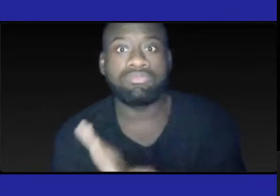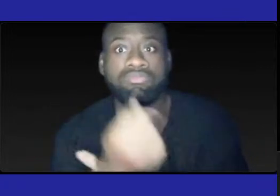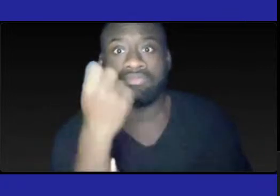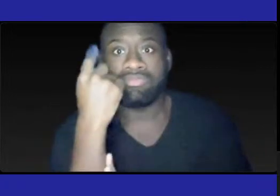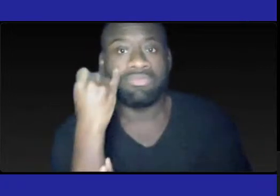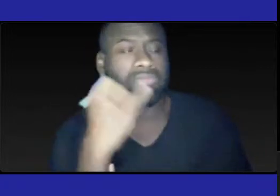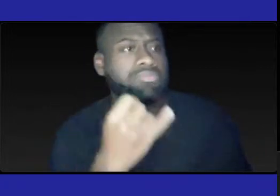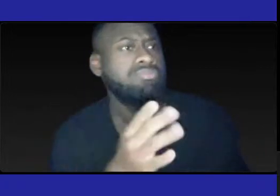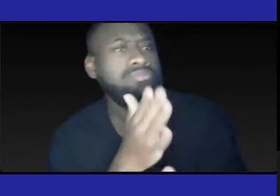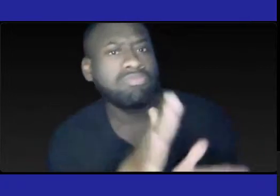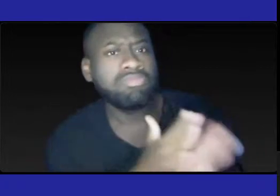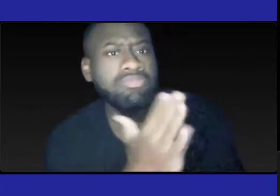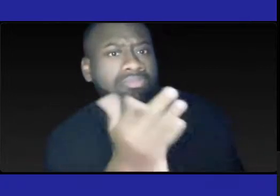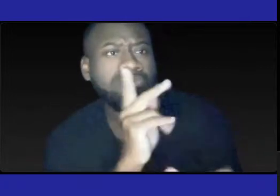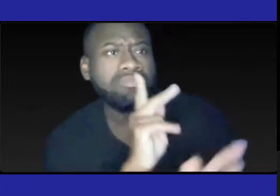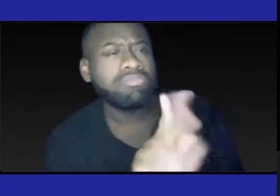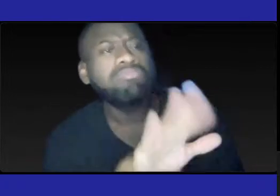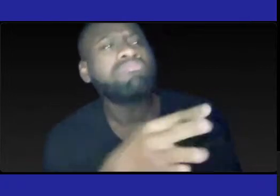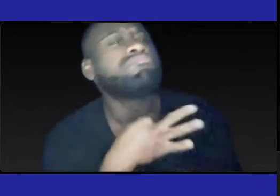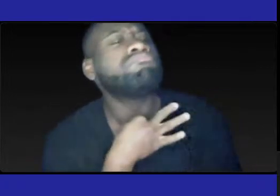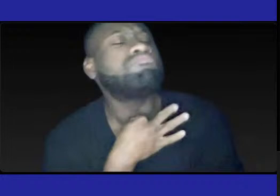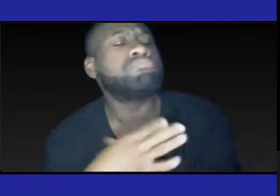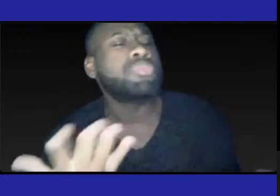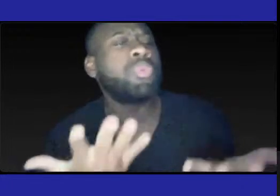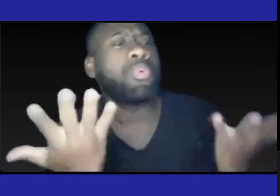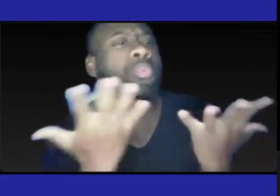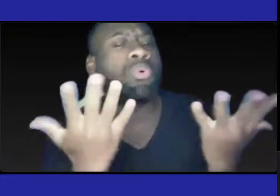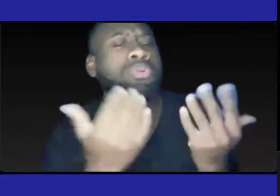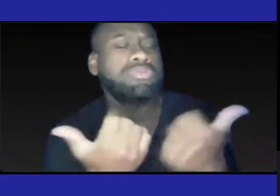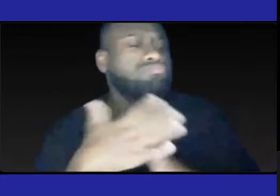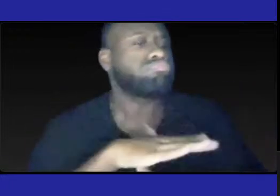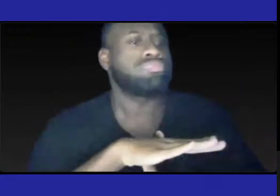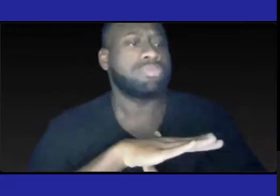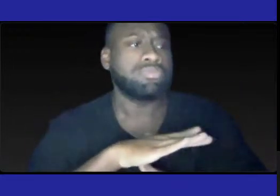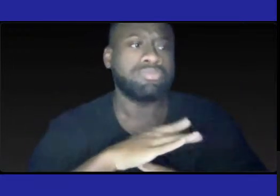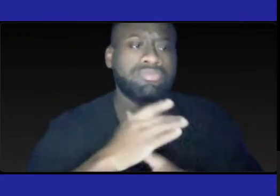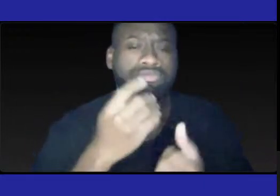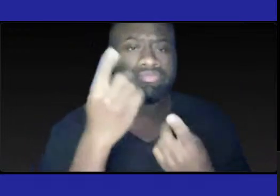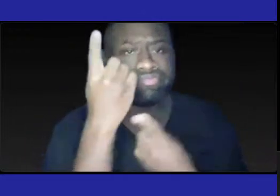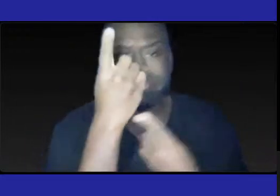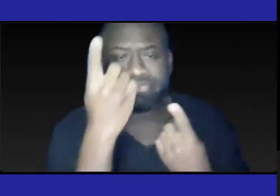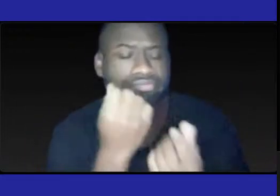#1 killer of women, often you will get an answer like breast cancer.